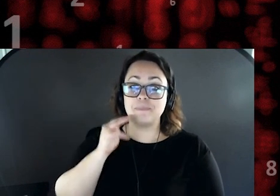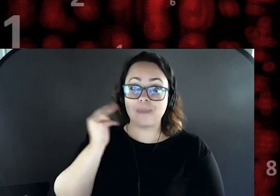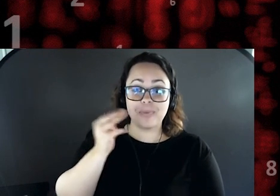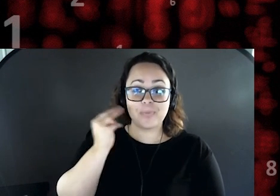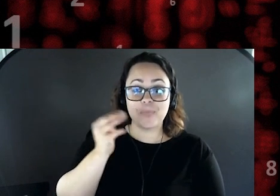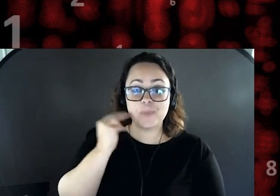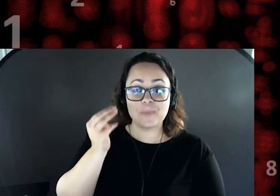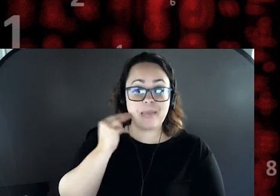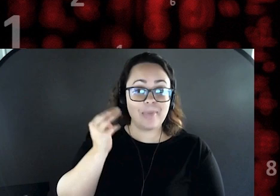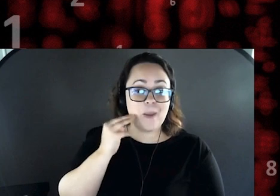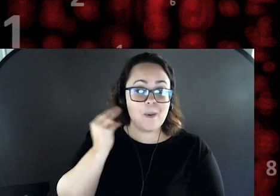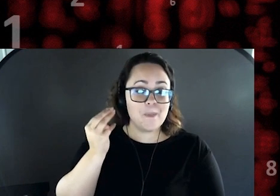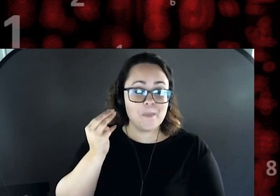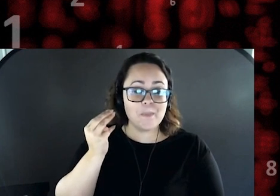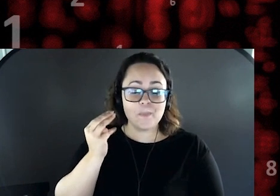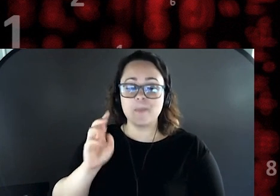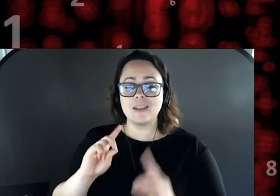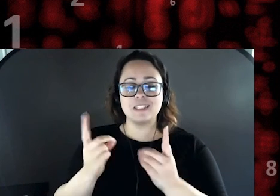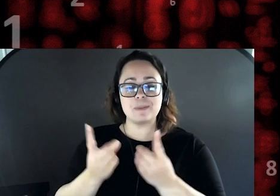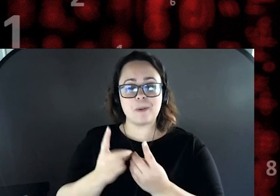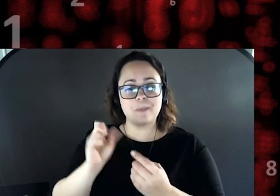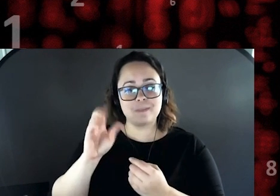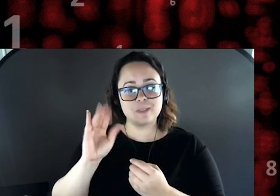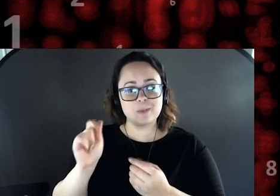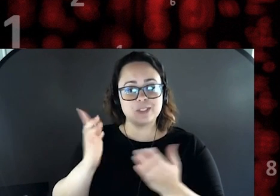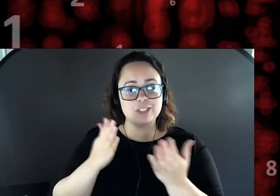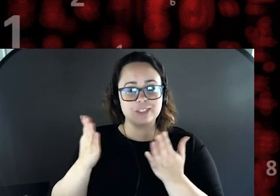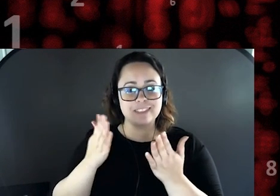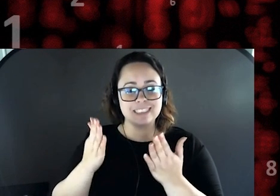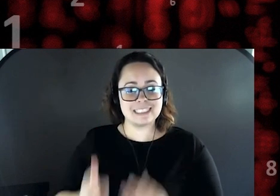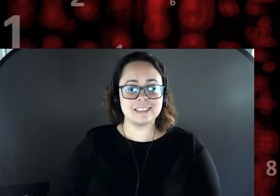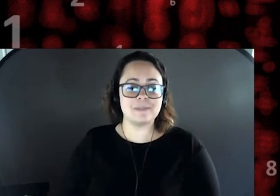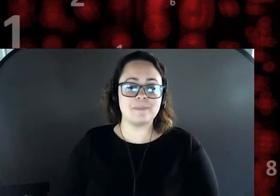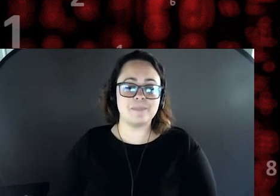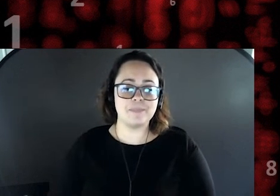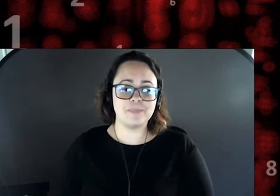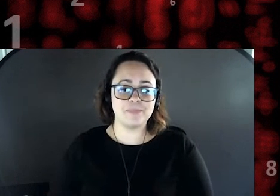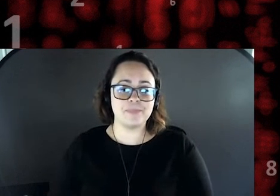Matthew Mello from Department of Social Services.